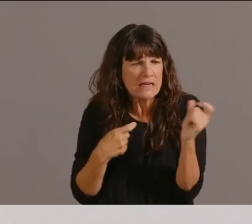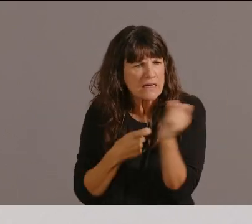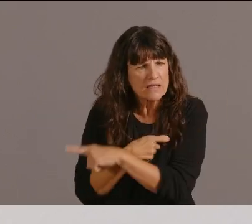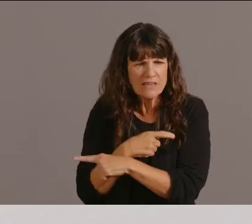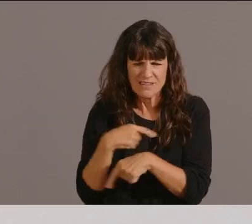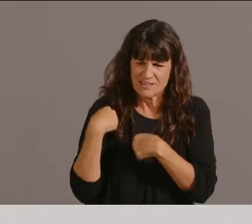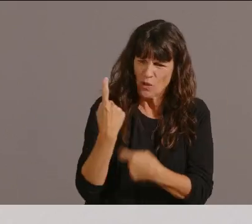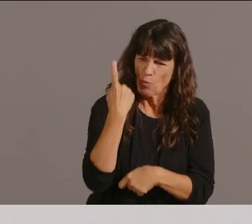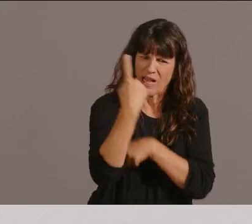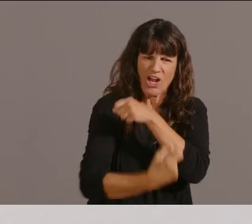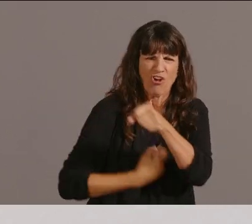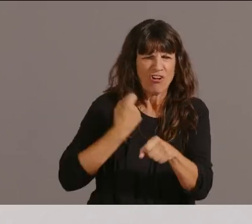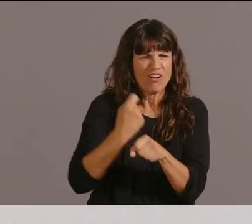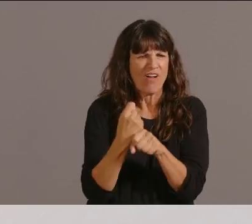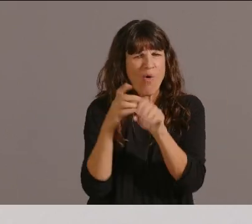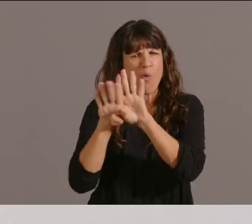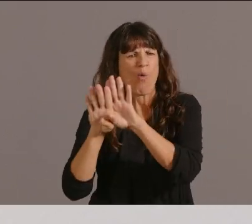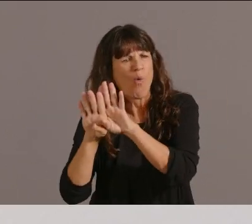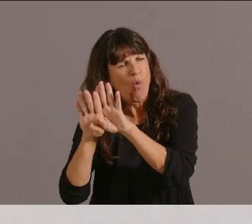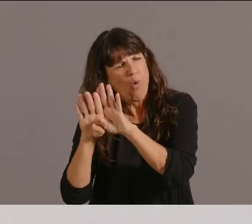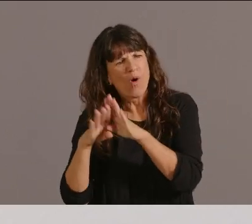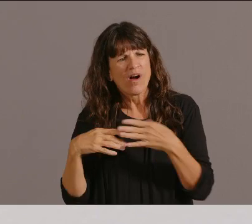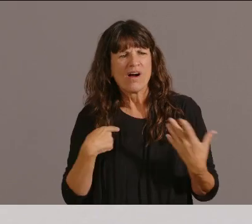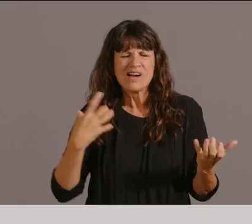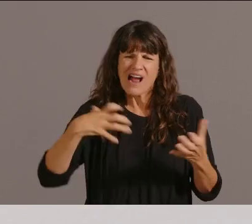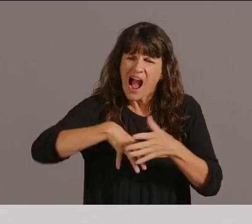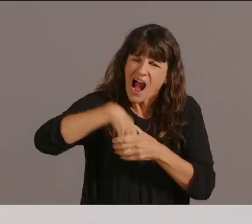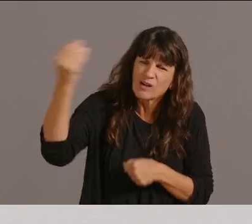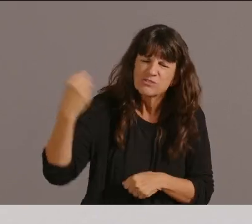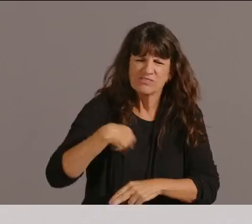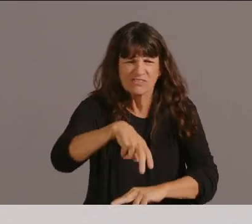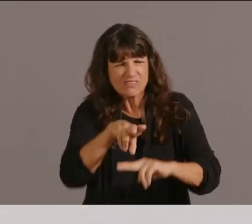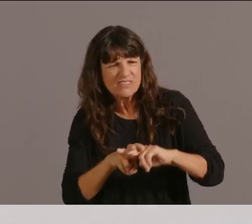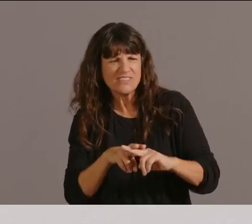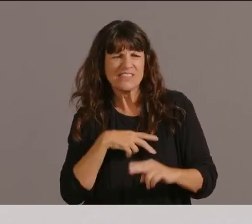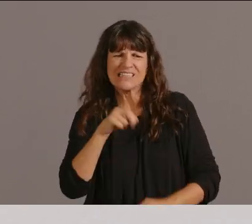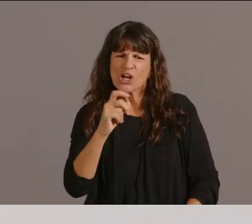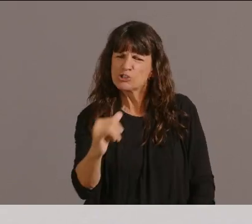now? I need to go out, sit on a bar stool and have a drink.